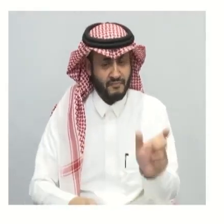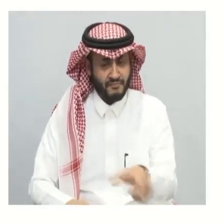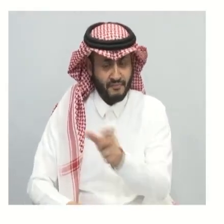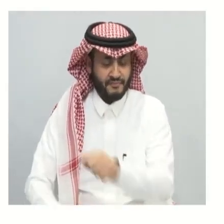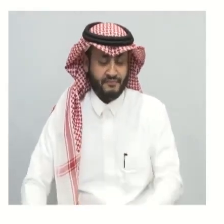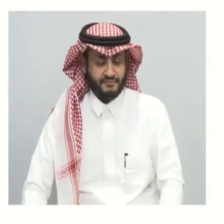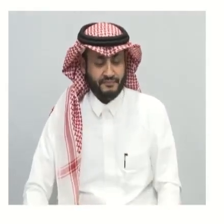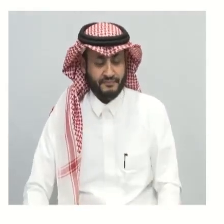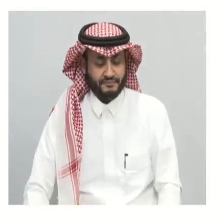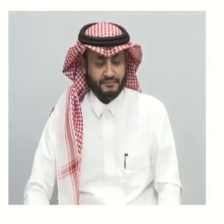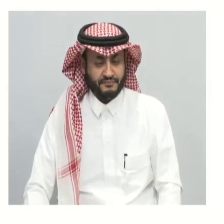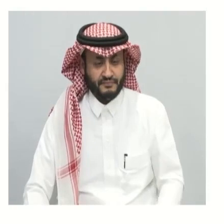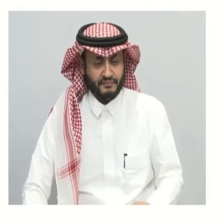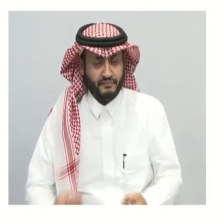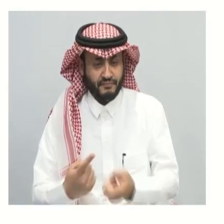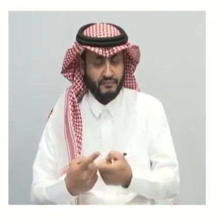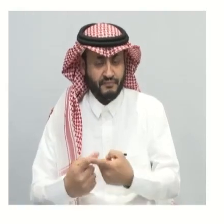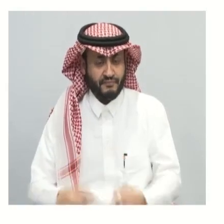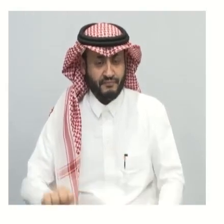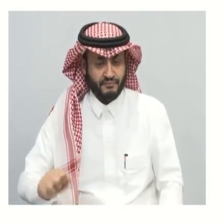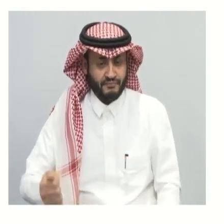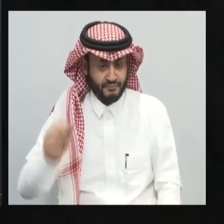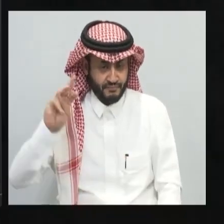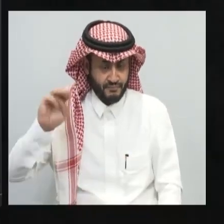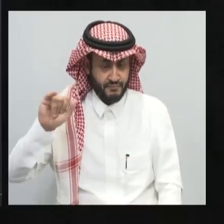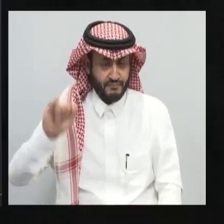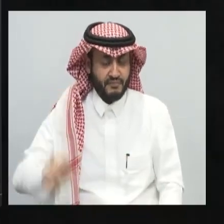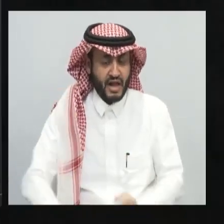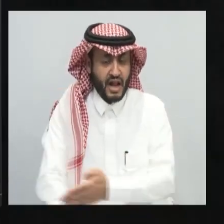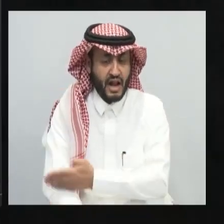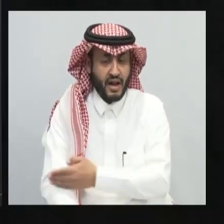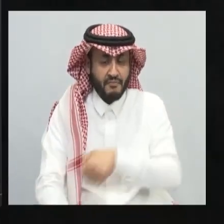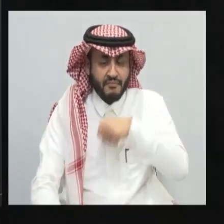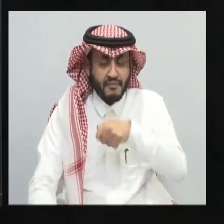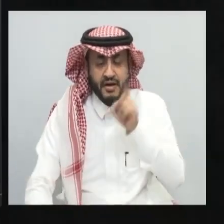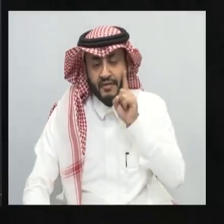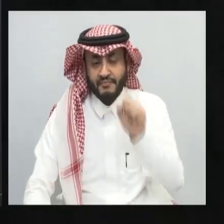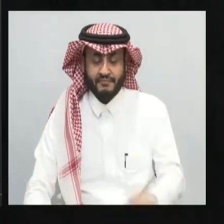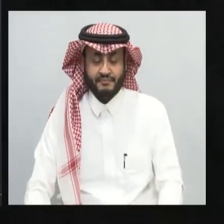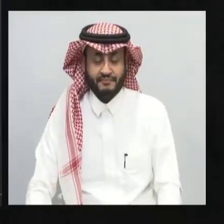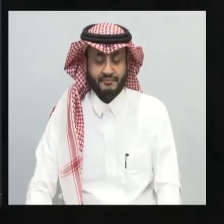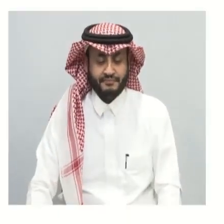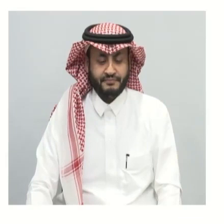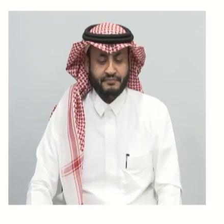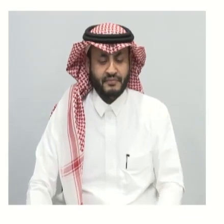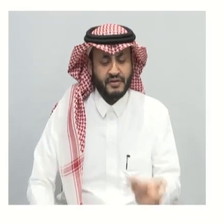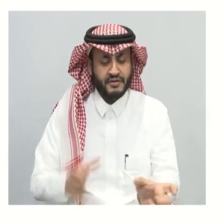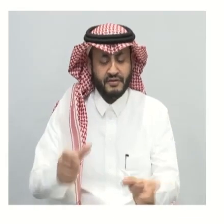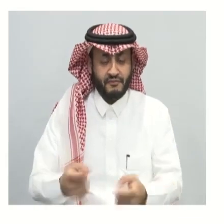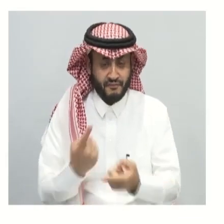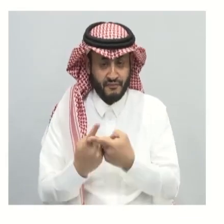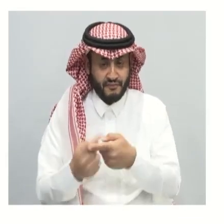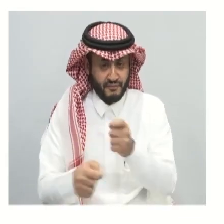when we said Sammy helped his grandmother. We're having here any English sentence consists of